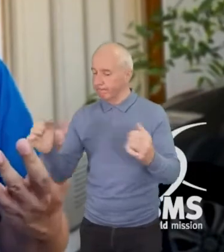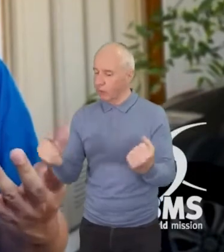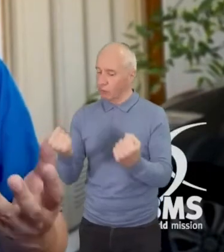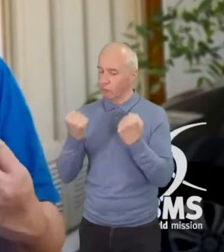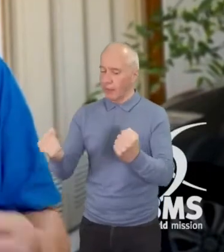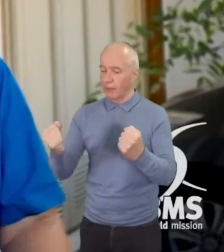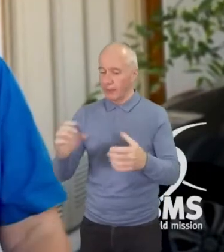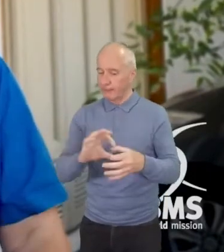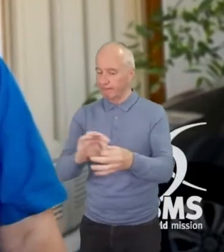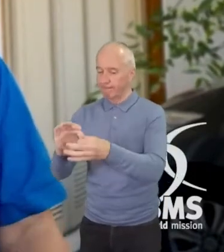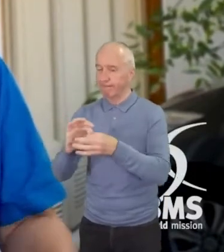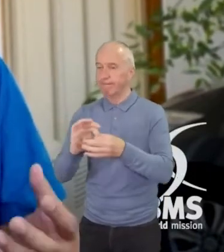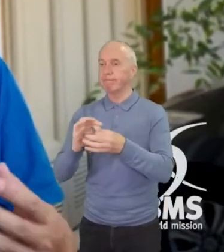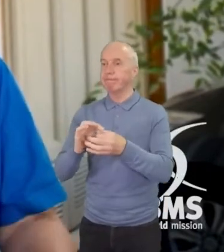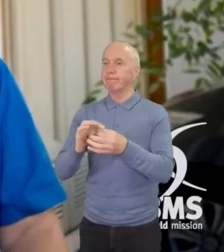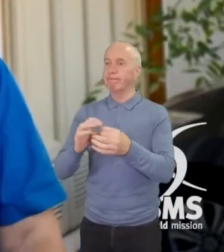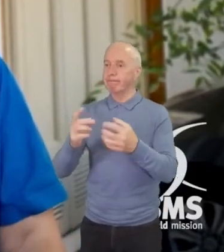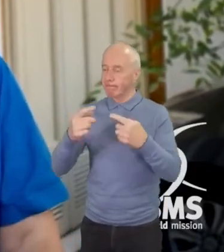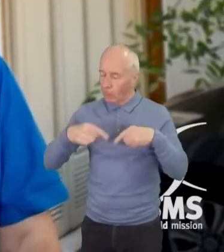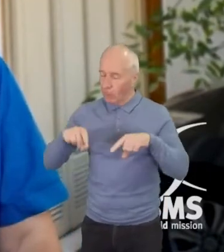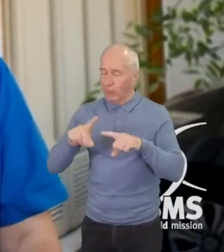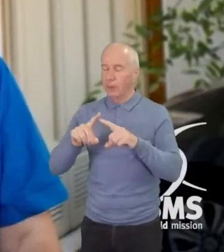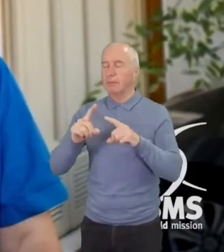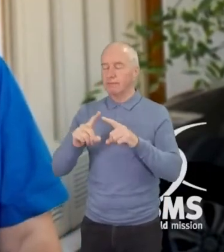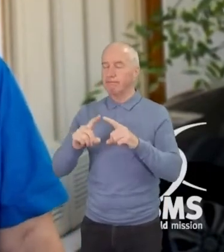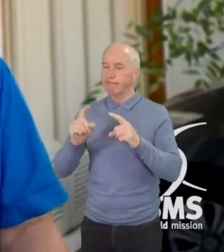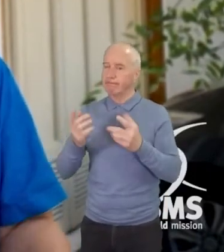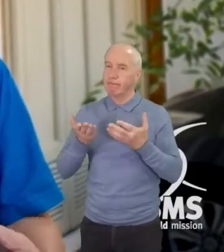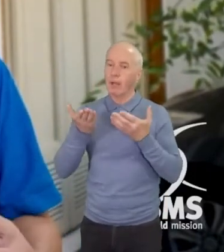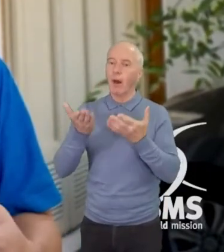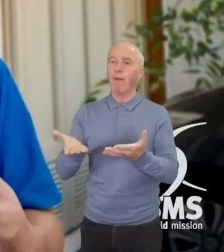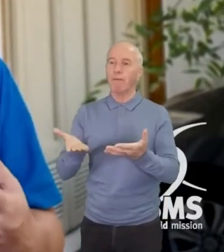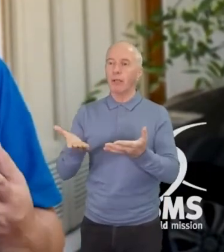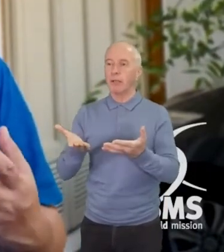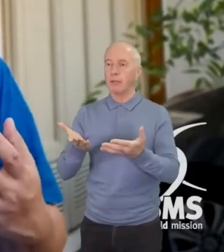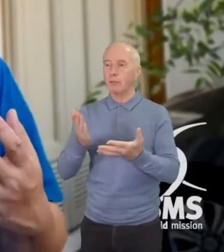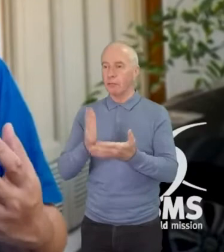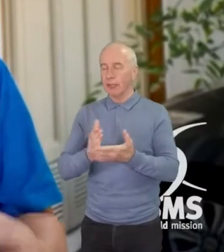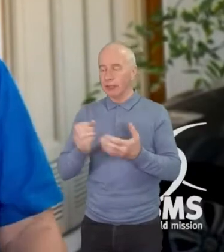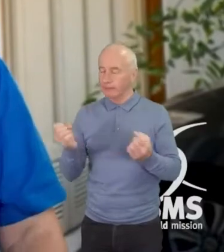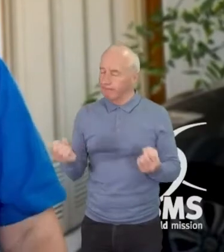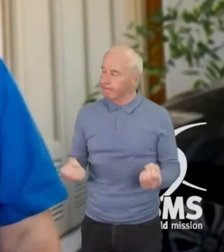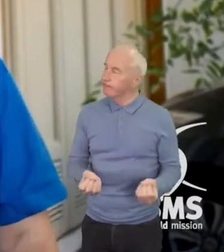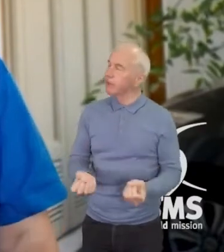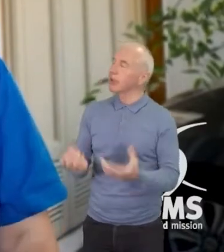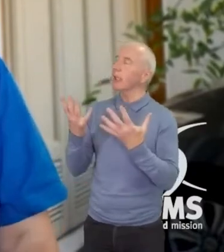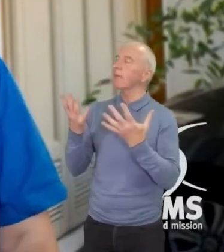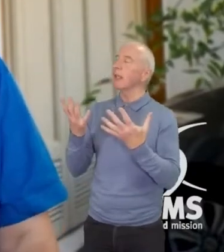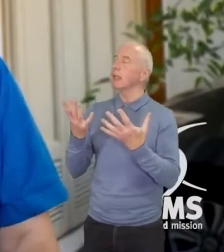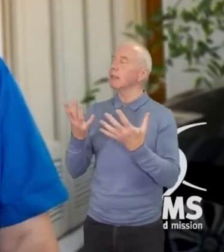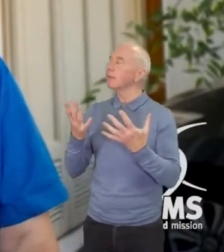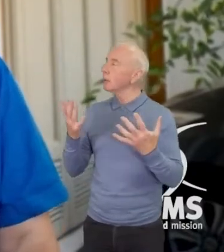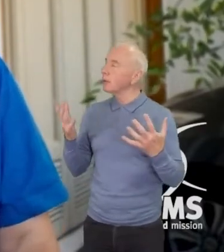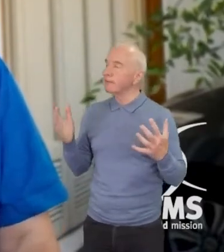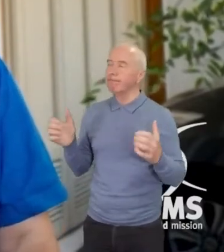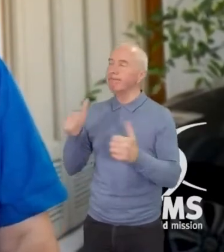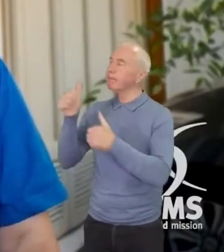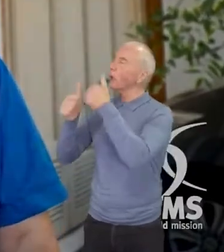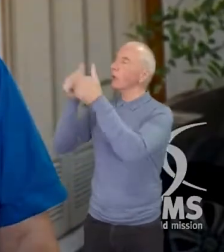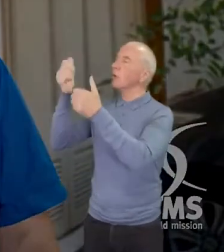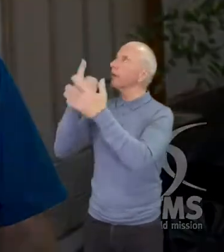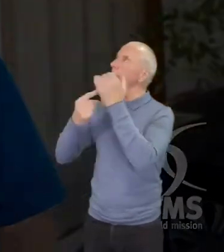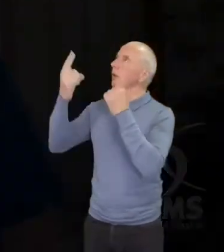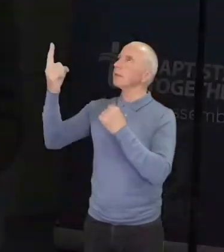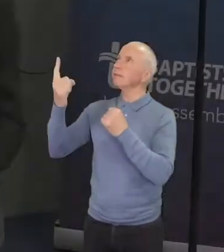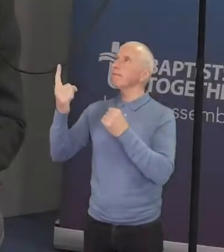that we may offer fruits of sacrifice, all for the glory of God. God